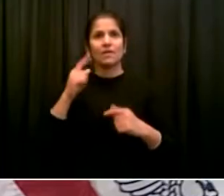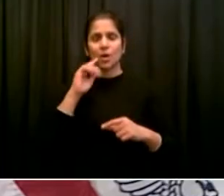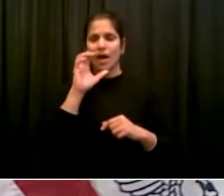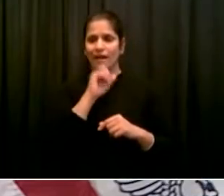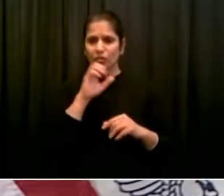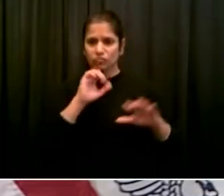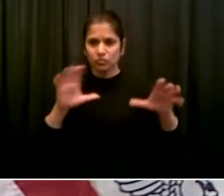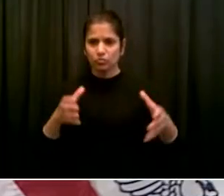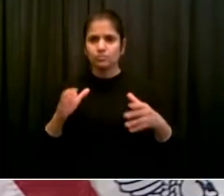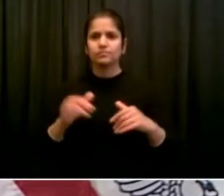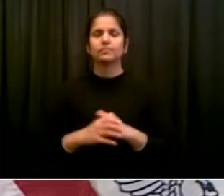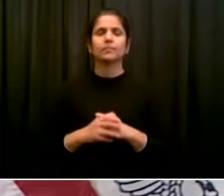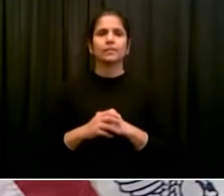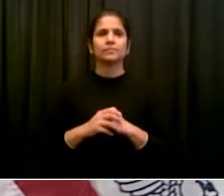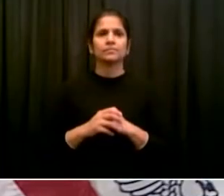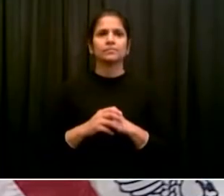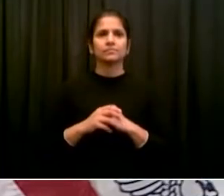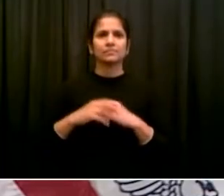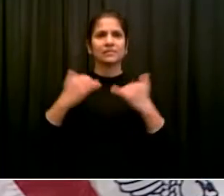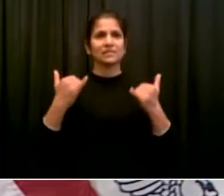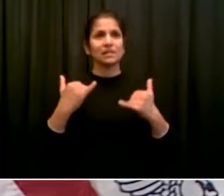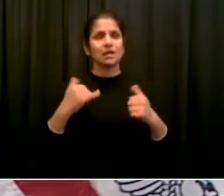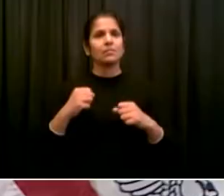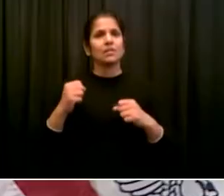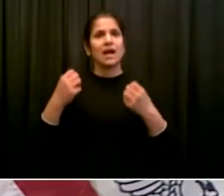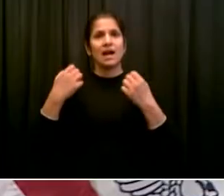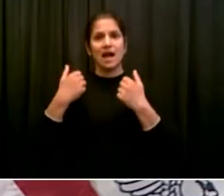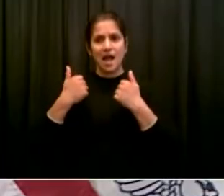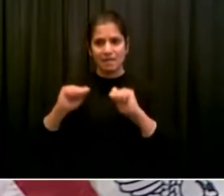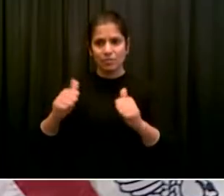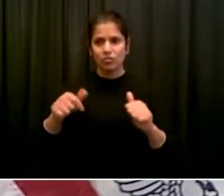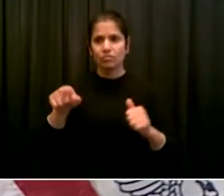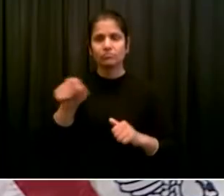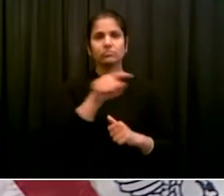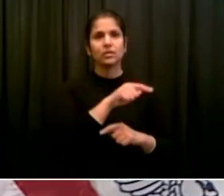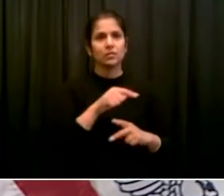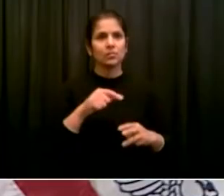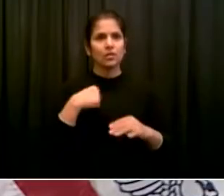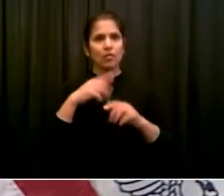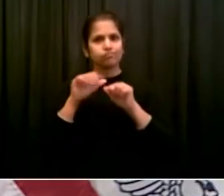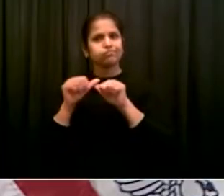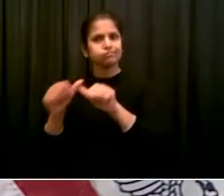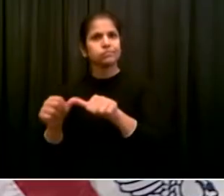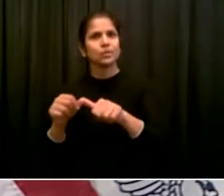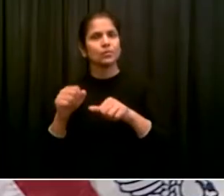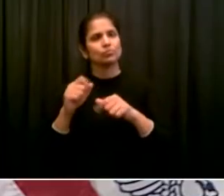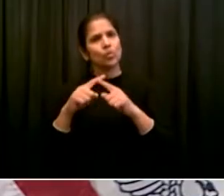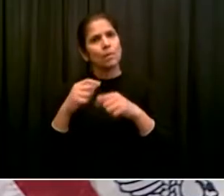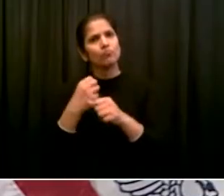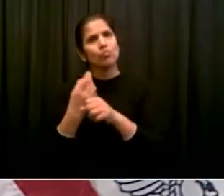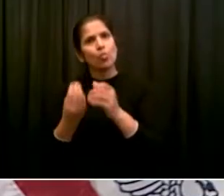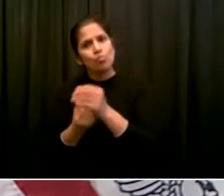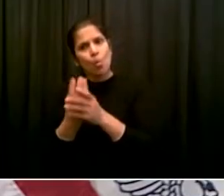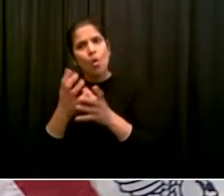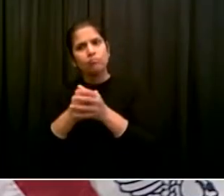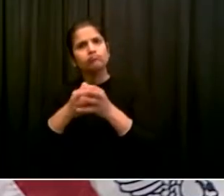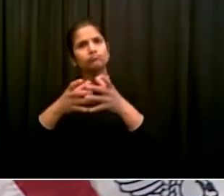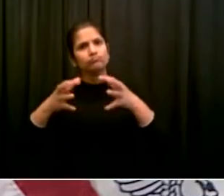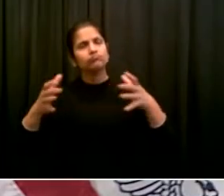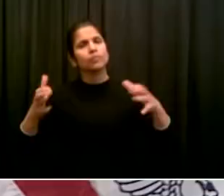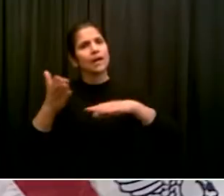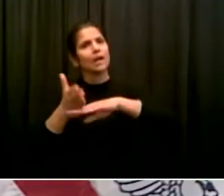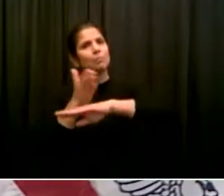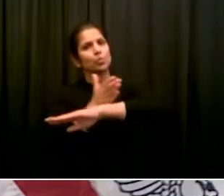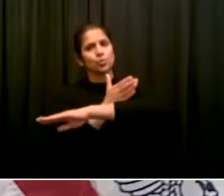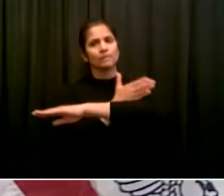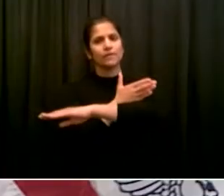are underway. We aim for this to continue to grow, particularly as supply increases, because we